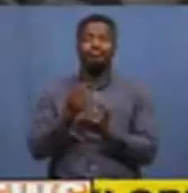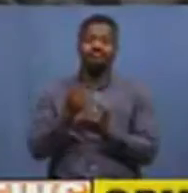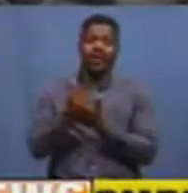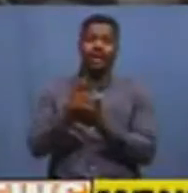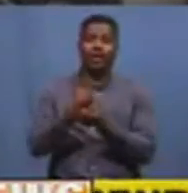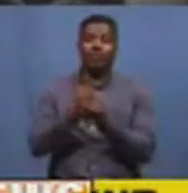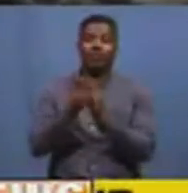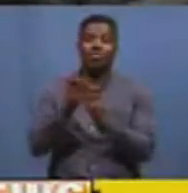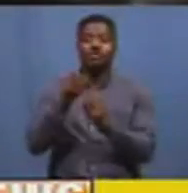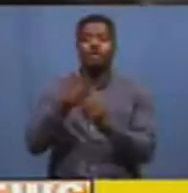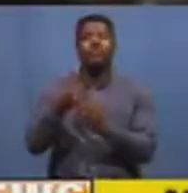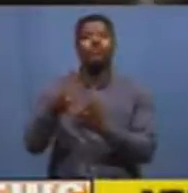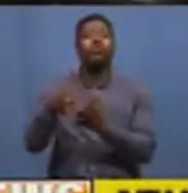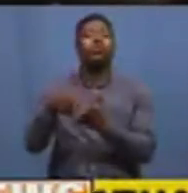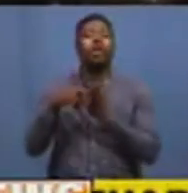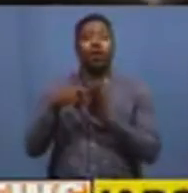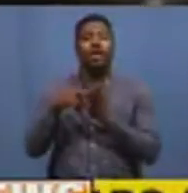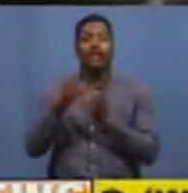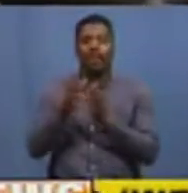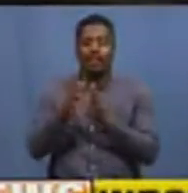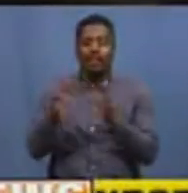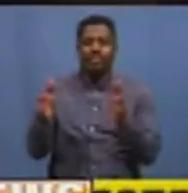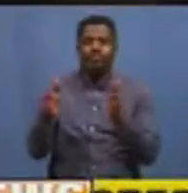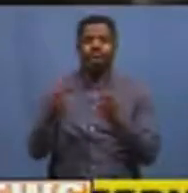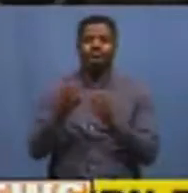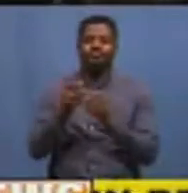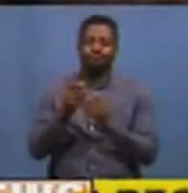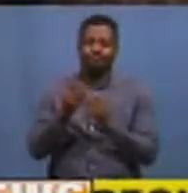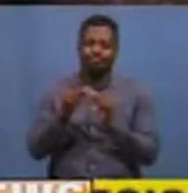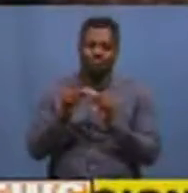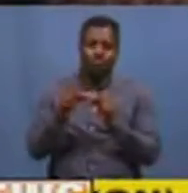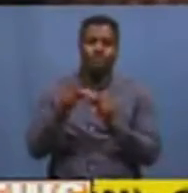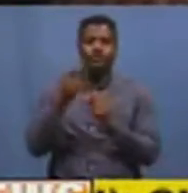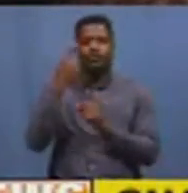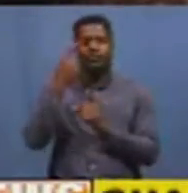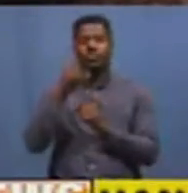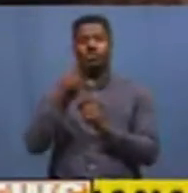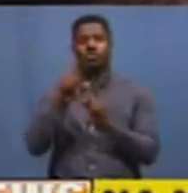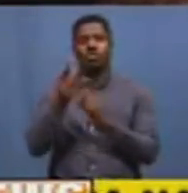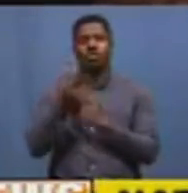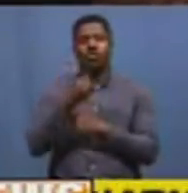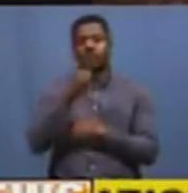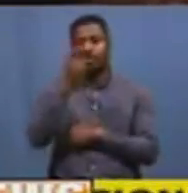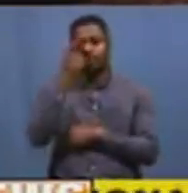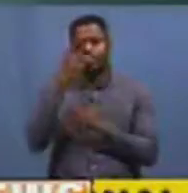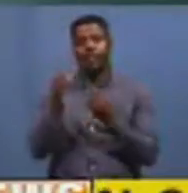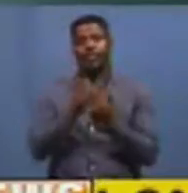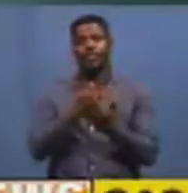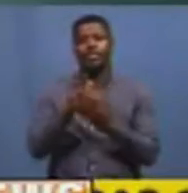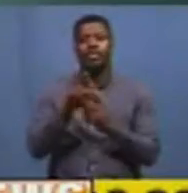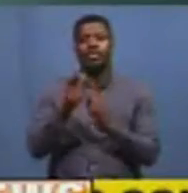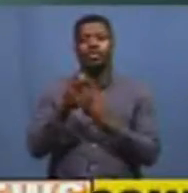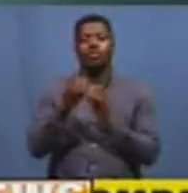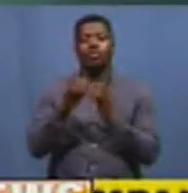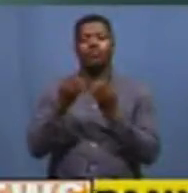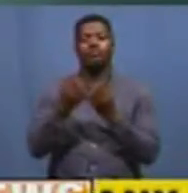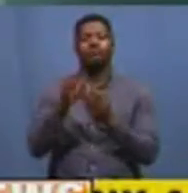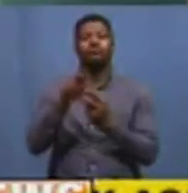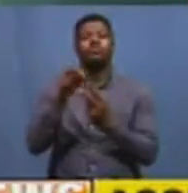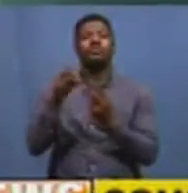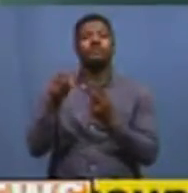reforms are required to enhance the efficacy of local government, regardless of how local officials are